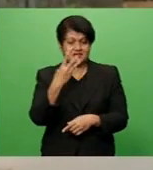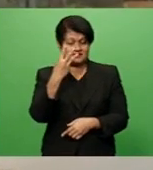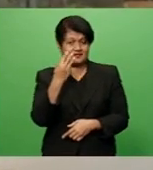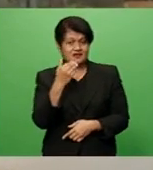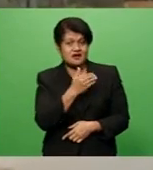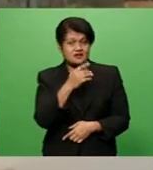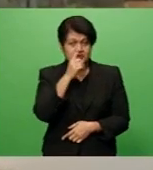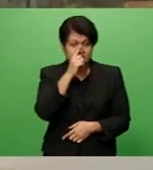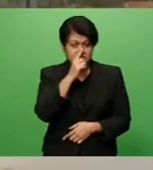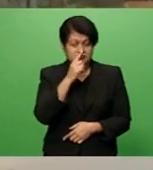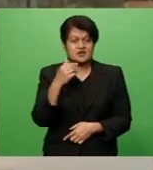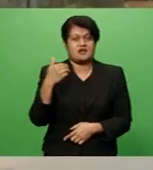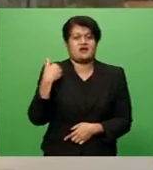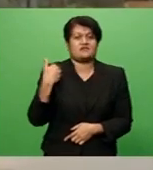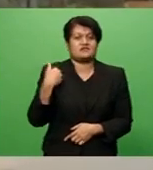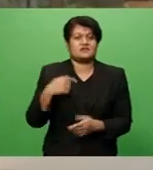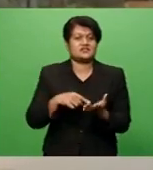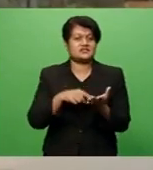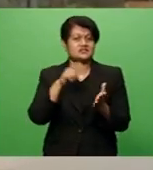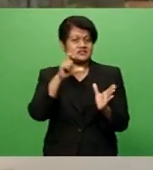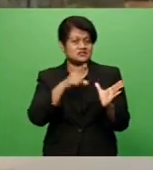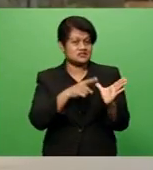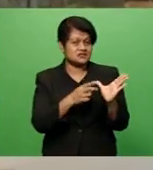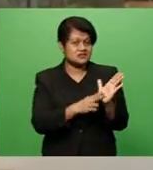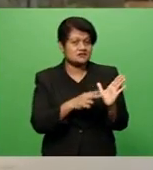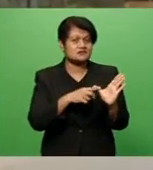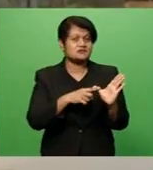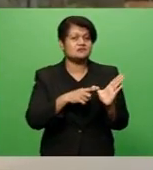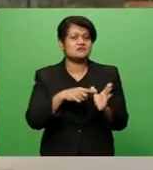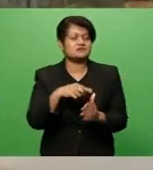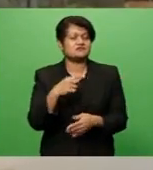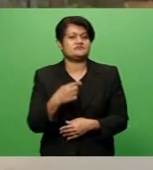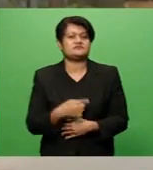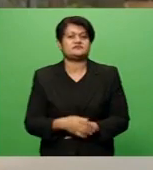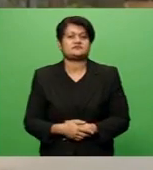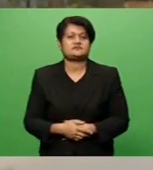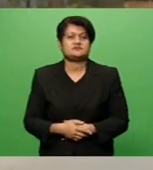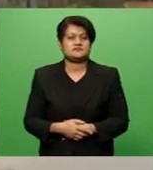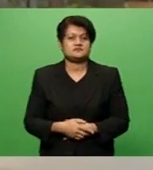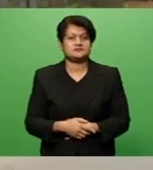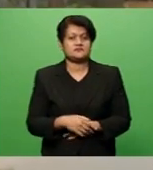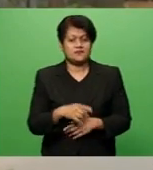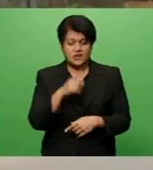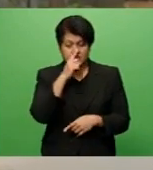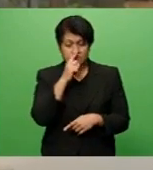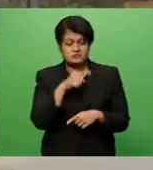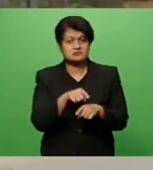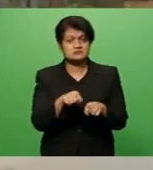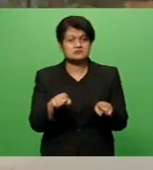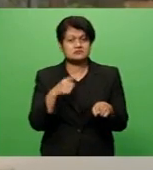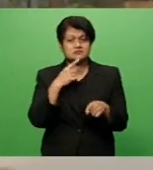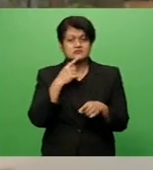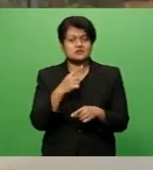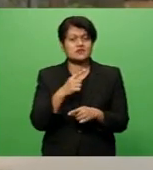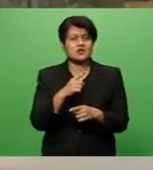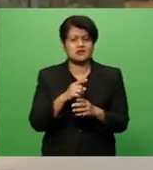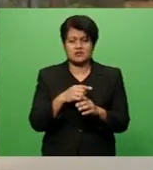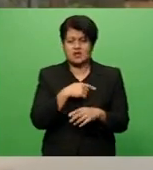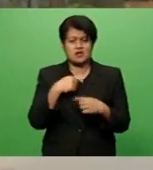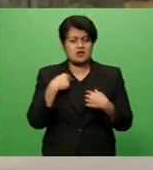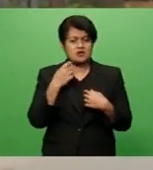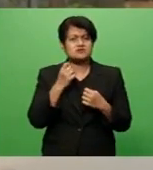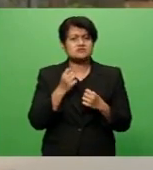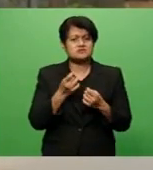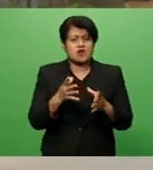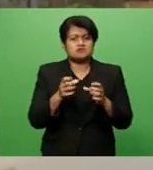been affected by TC Ana, which caused havoc in the Central Division. Residents say their daily routine came to a halt from